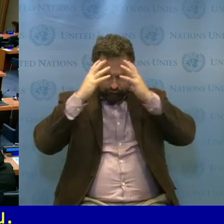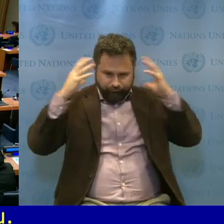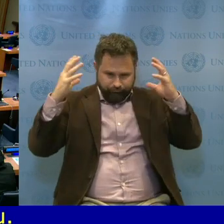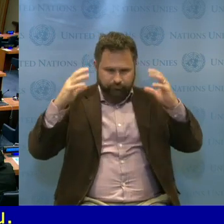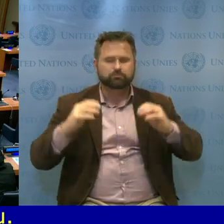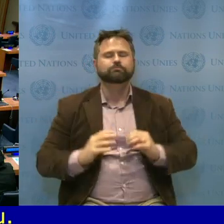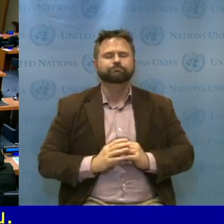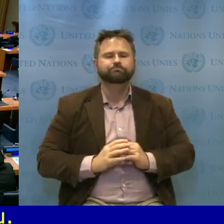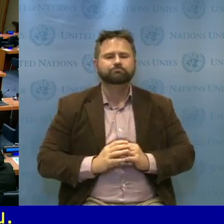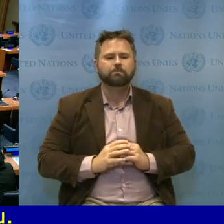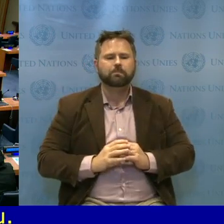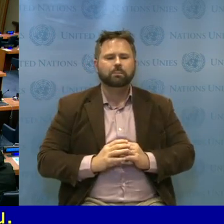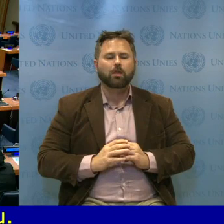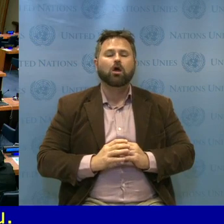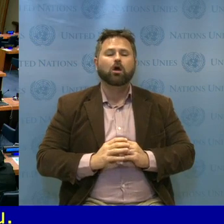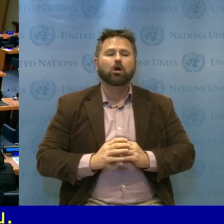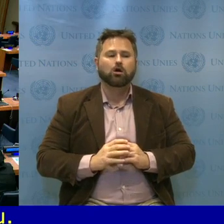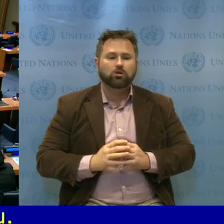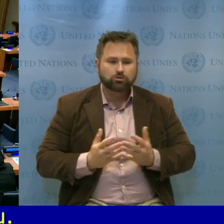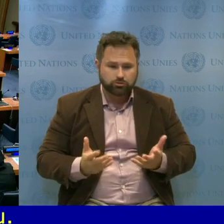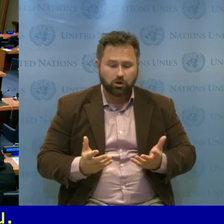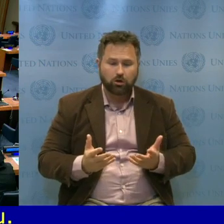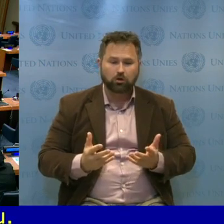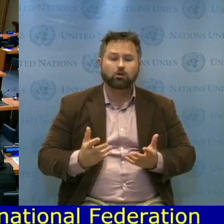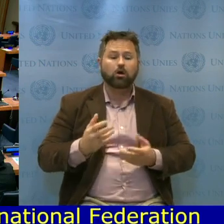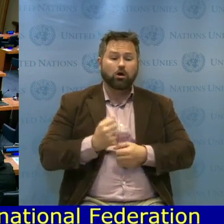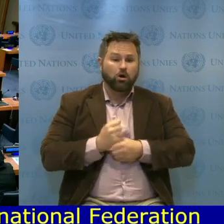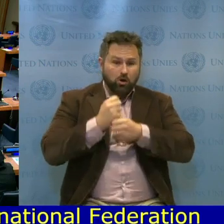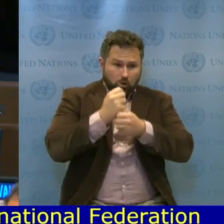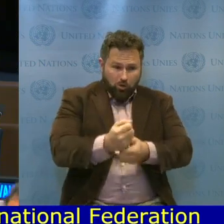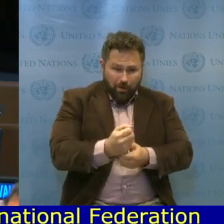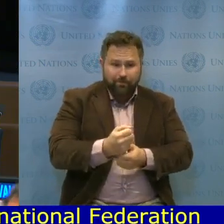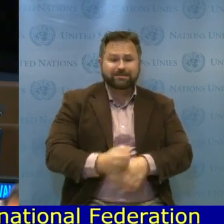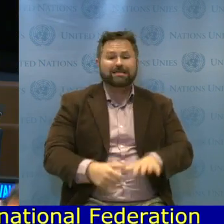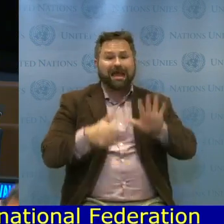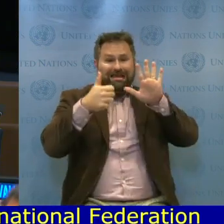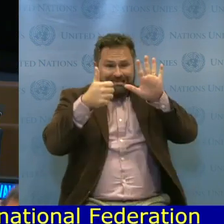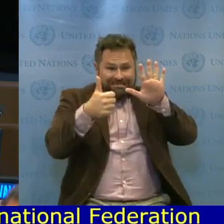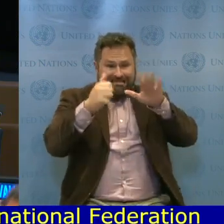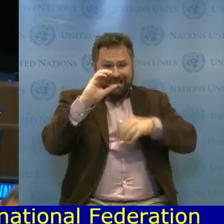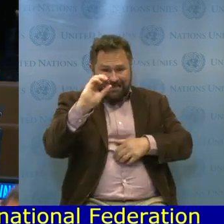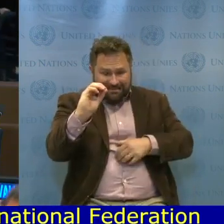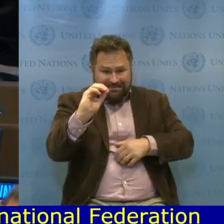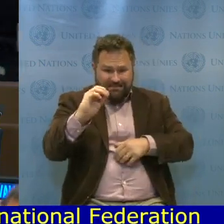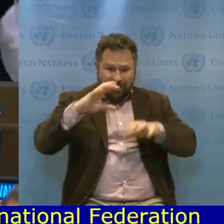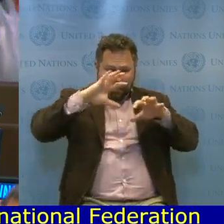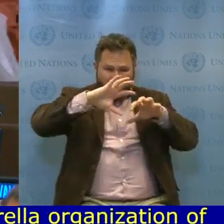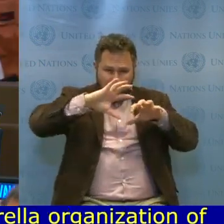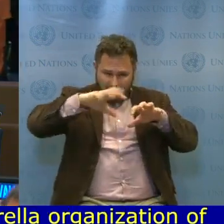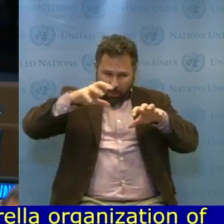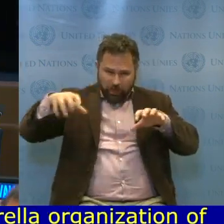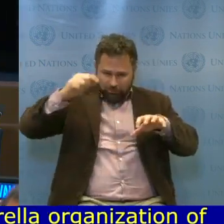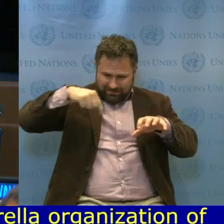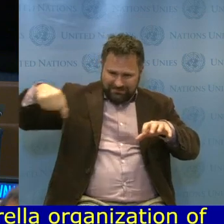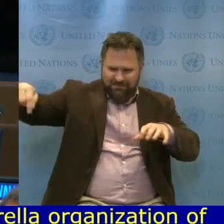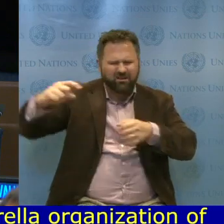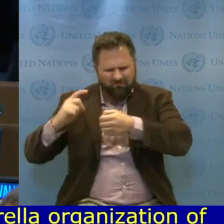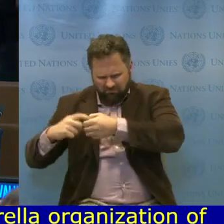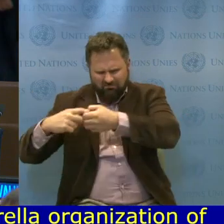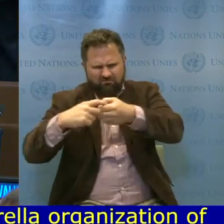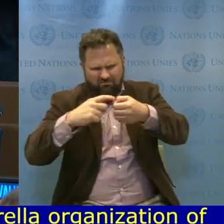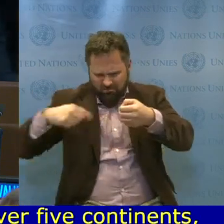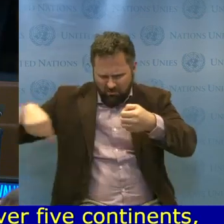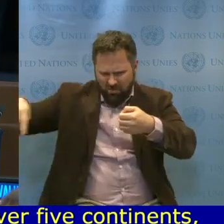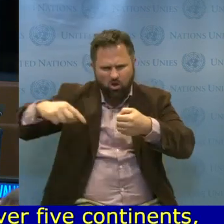Hydrocephalus associations spread over 5 continents, we represent many thousands of people living with Spina Bifida and Hydrocephalus and their families.